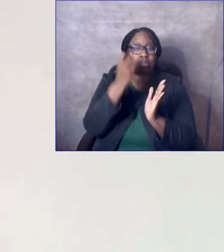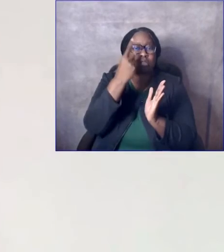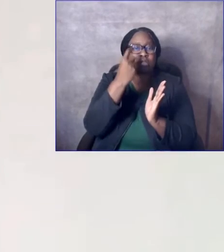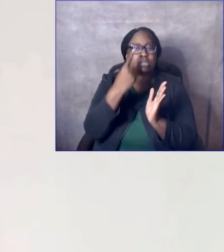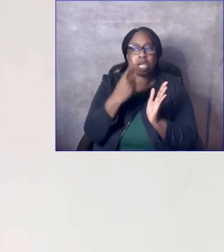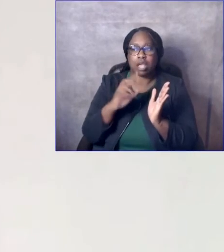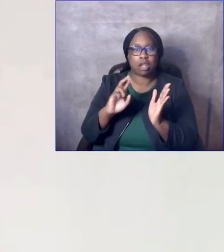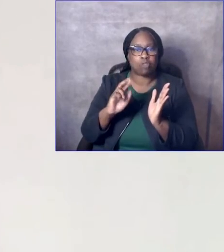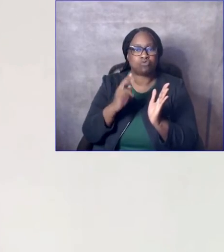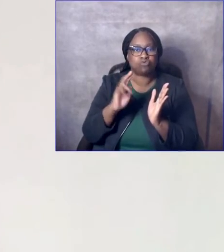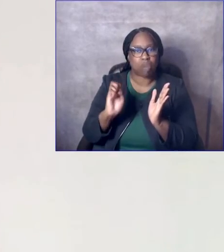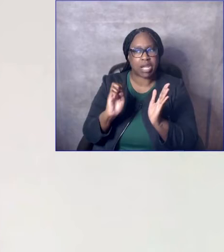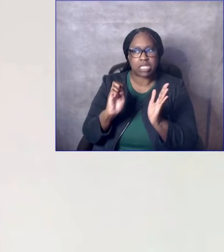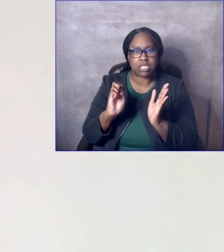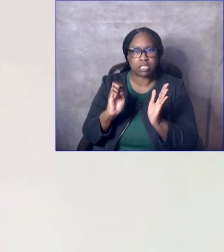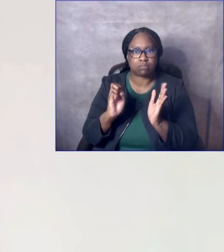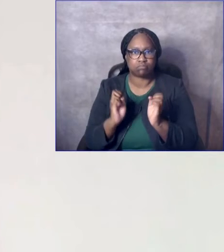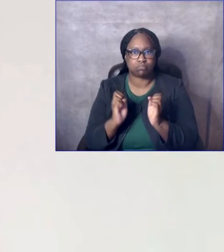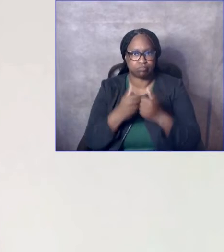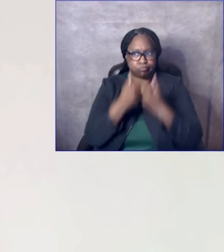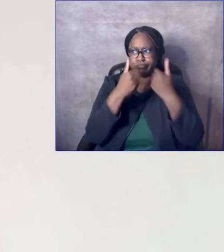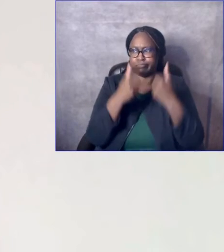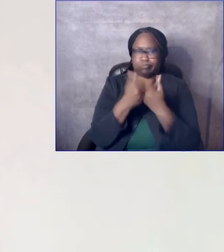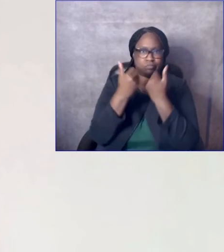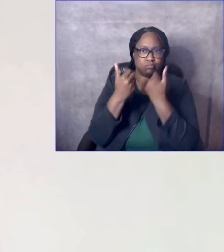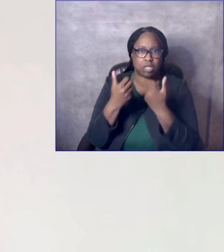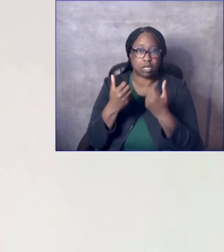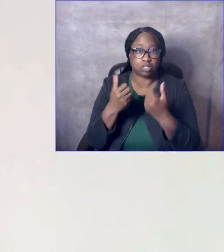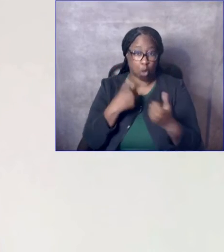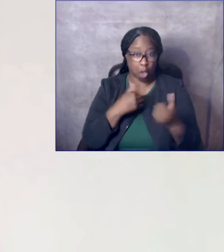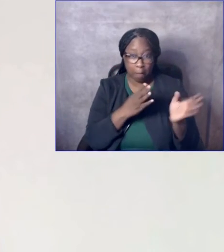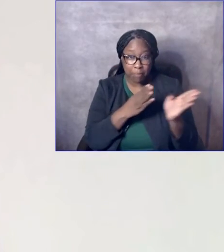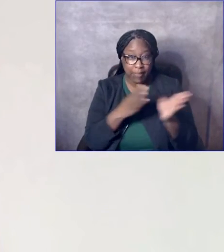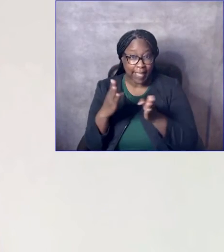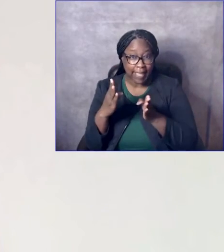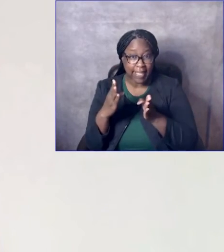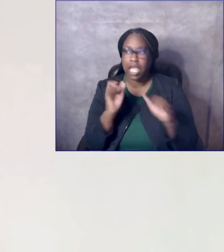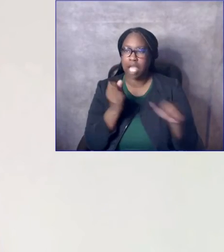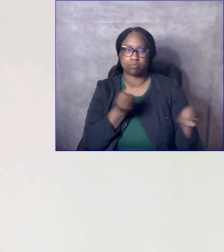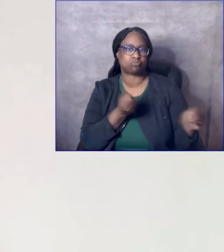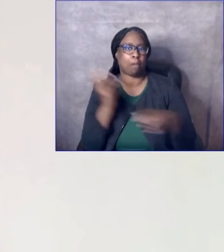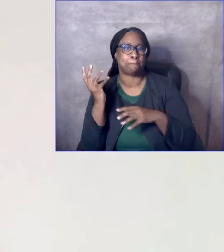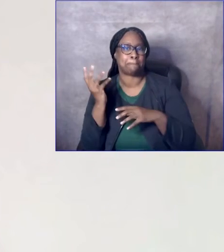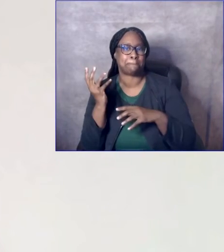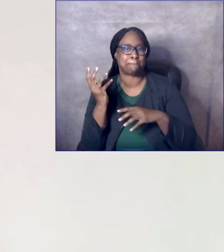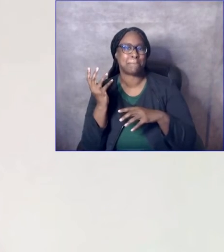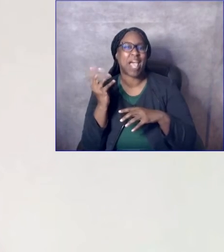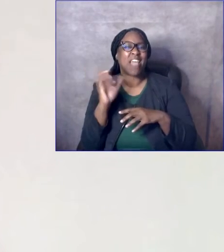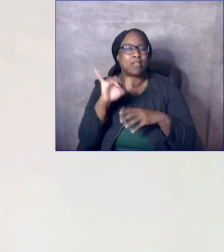all of those plans got scrapped. But I think at the end of the day, you have to be scrappy and you have to be agile, like we